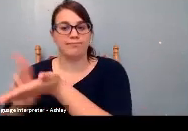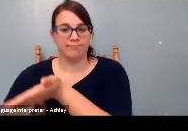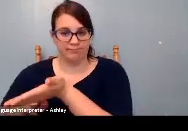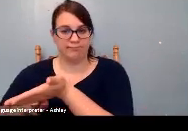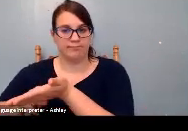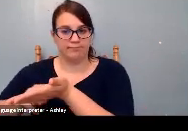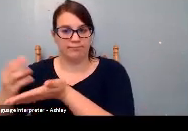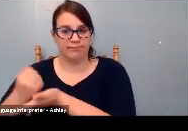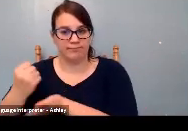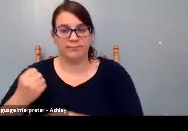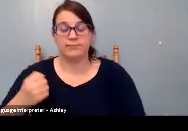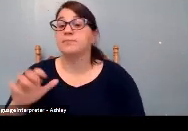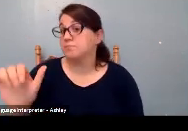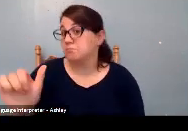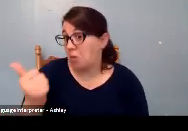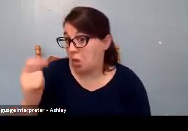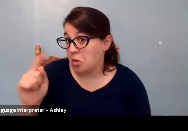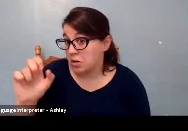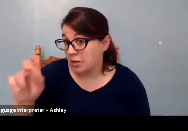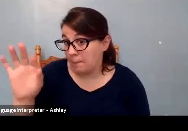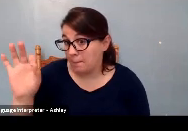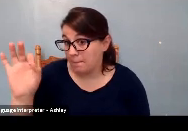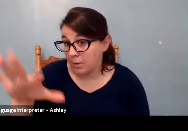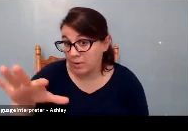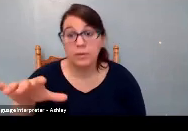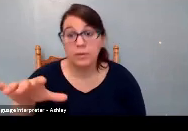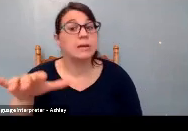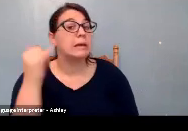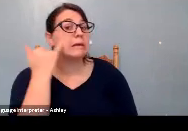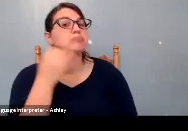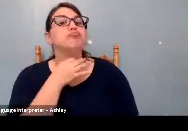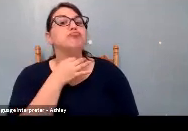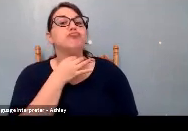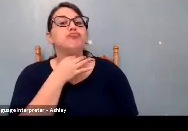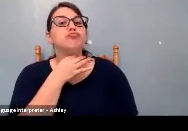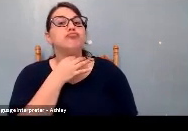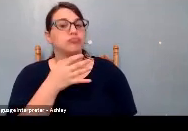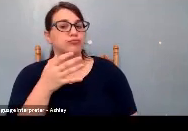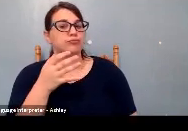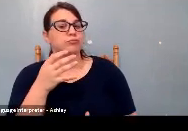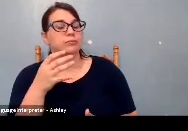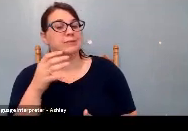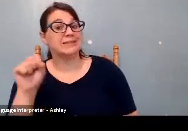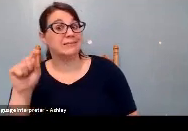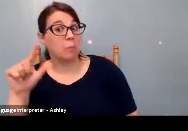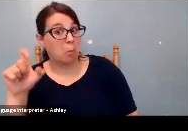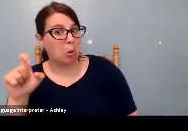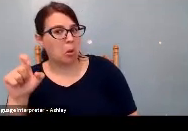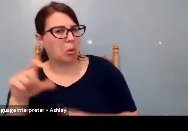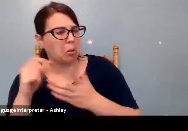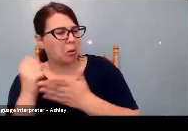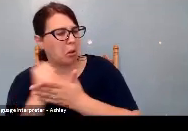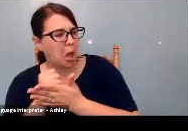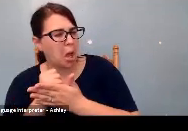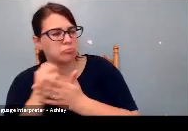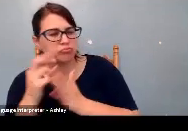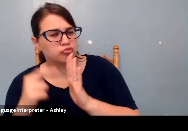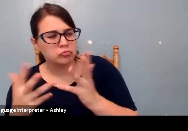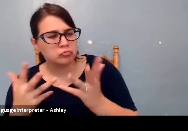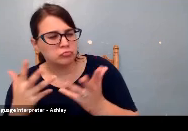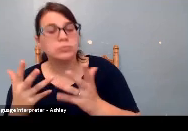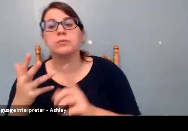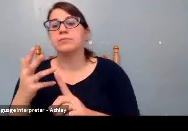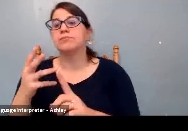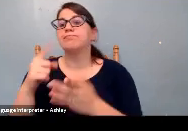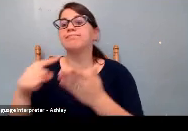I'll throw in another tip. To learn more about the stable card, in next week's presentation, we have Thomas Hatch from the